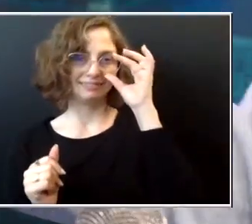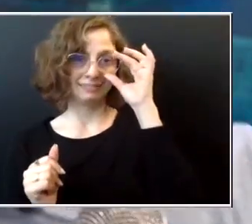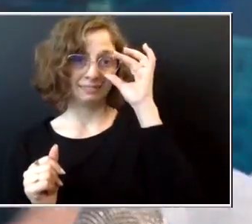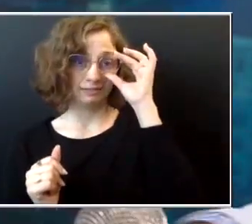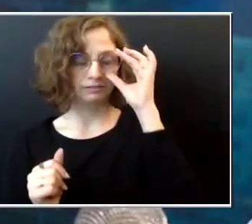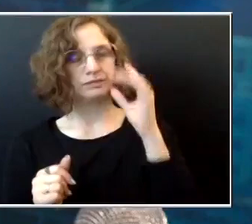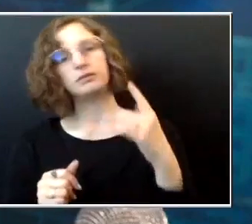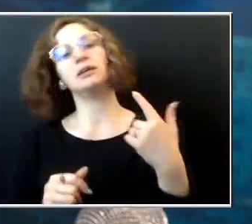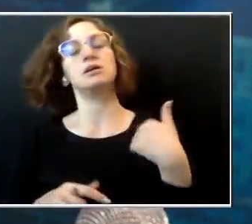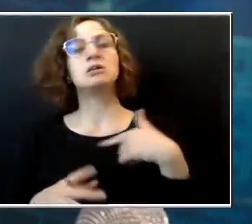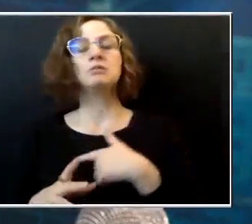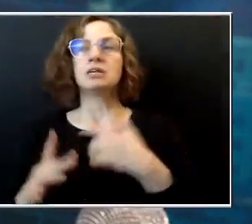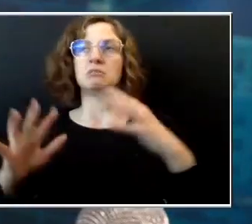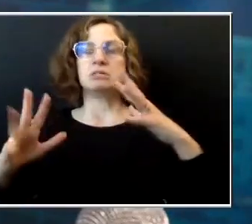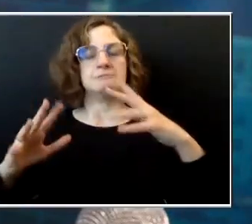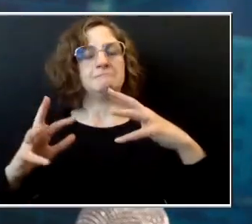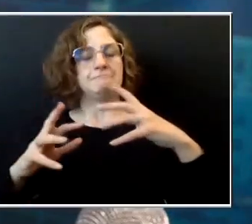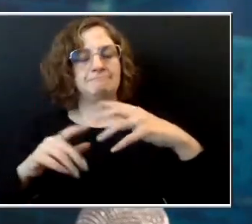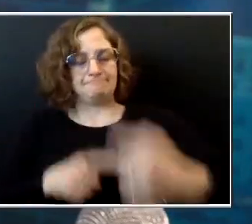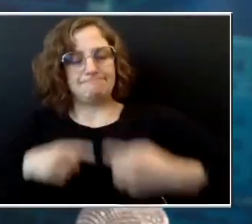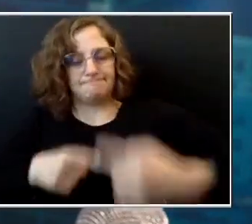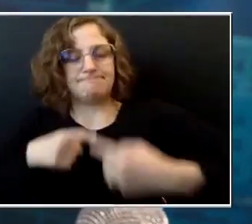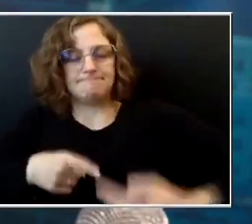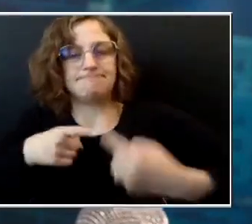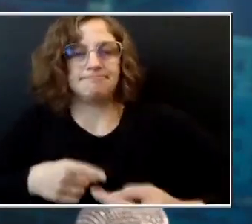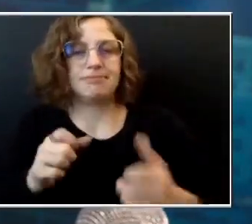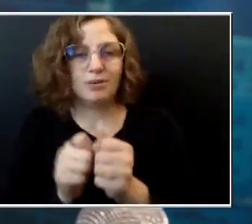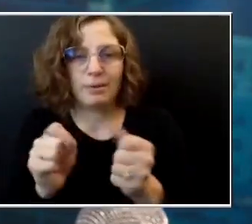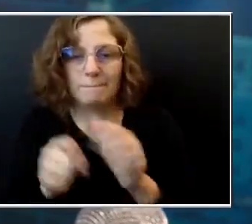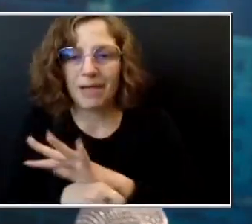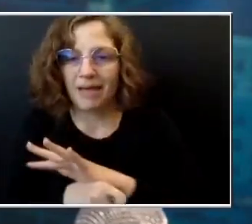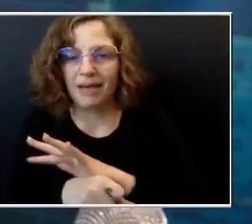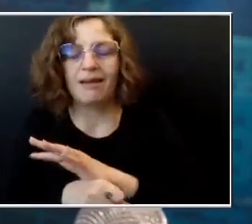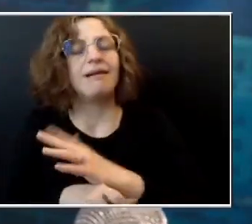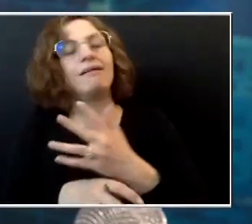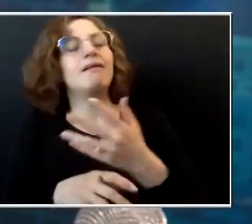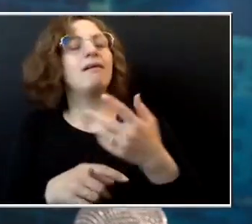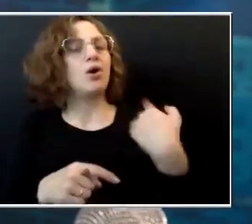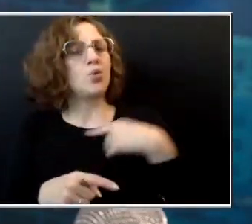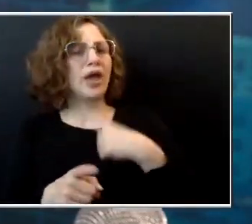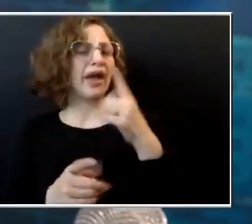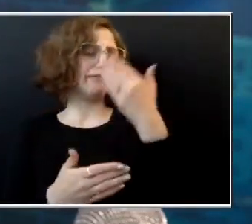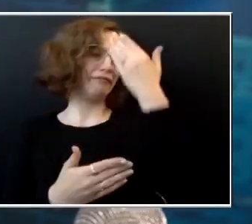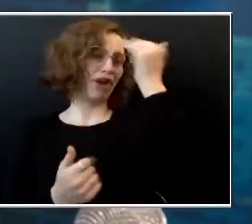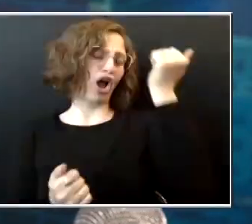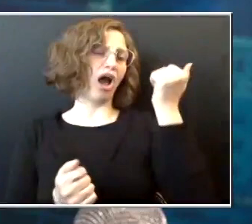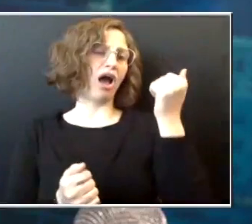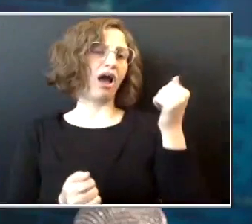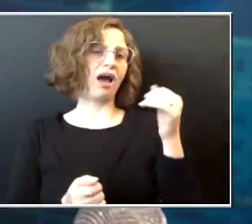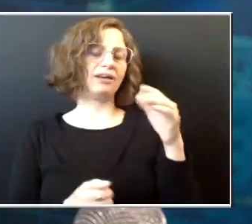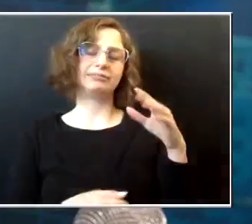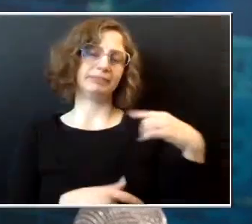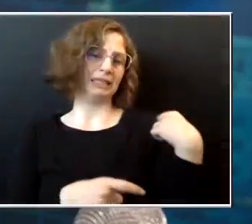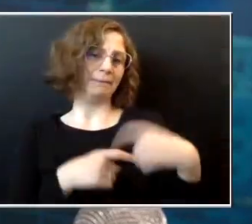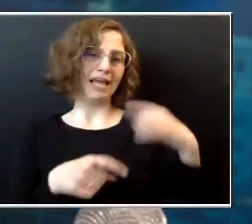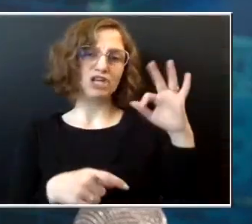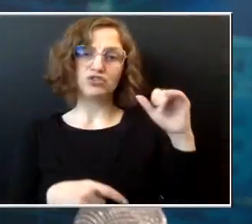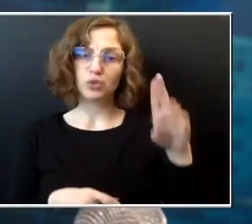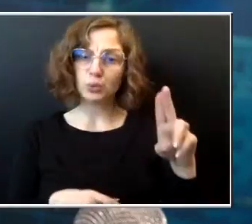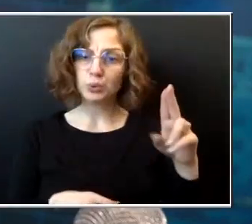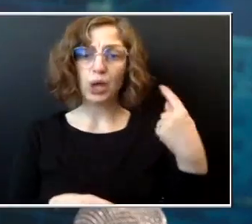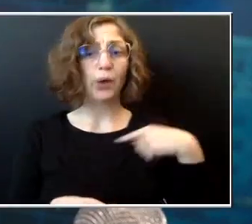COVID pandemic, we forgot about the influenza pandemic. We had ignored the smallpox pandemic. Yeah. And I think